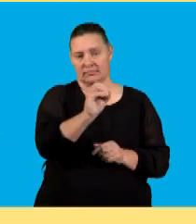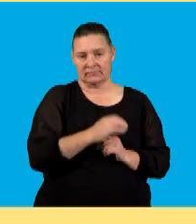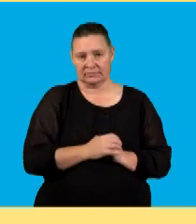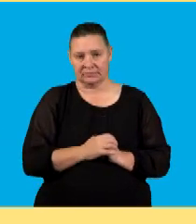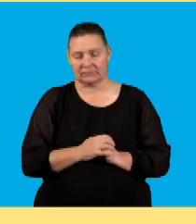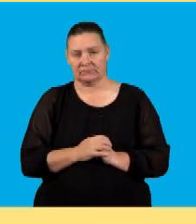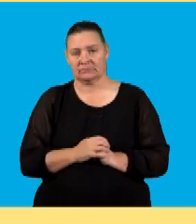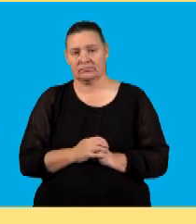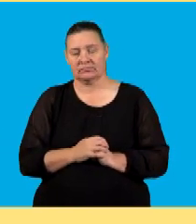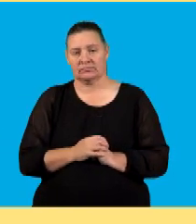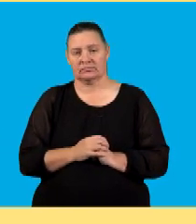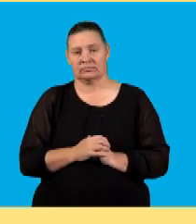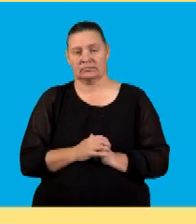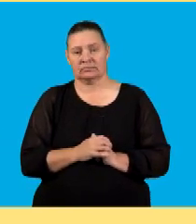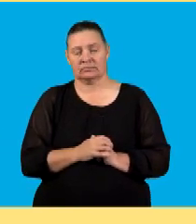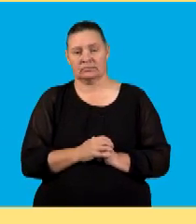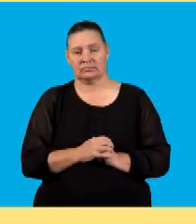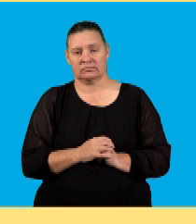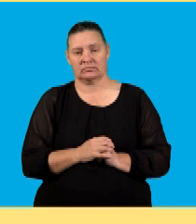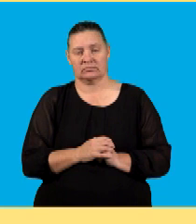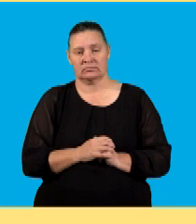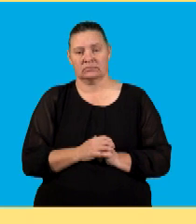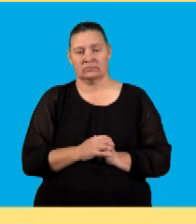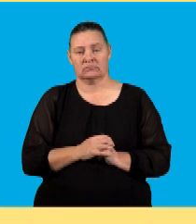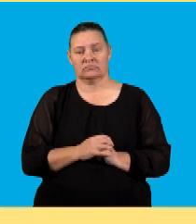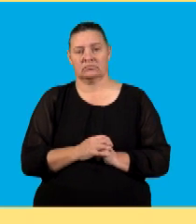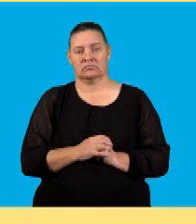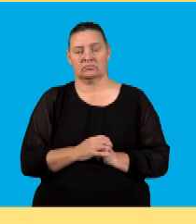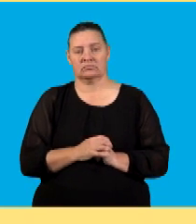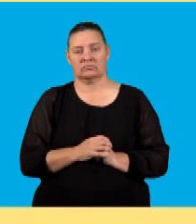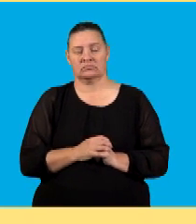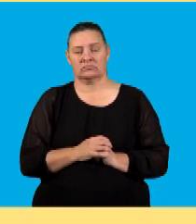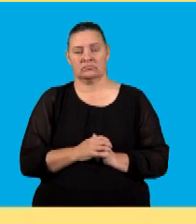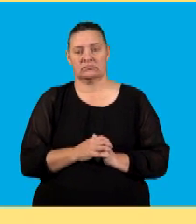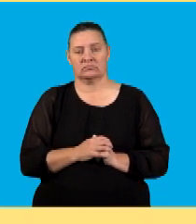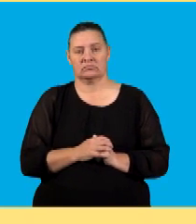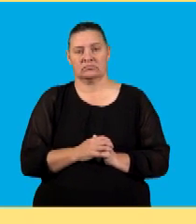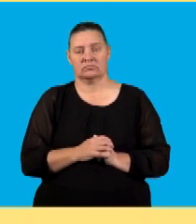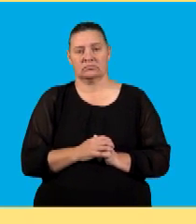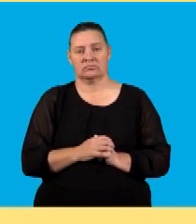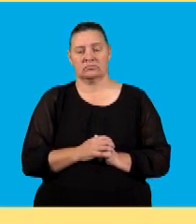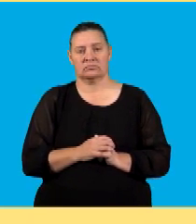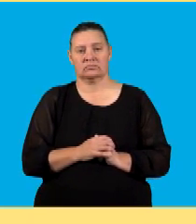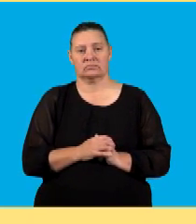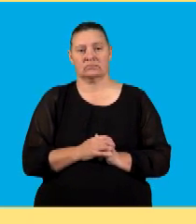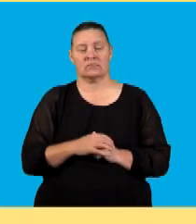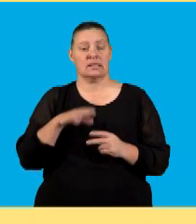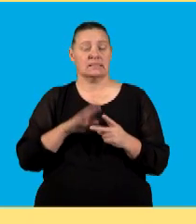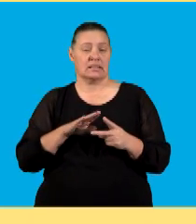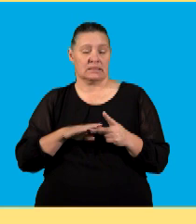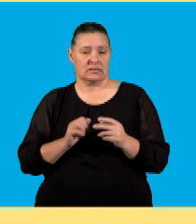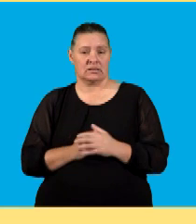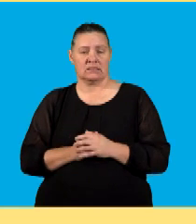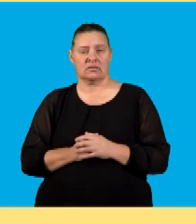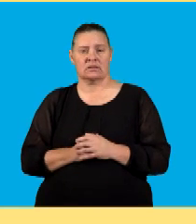here. 13,000 is Gwen's monthly salary in the first year of employment.